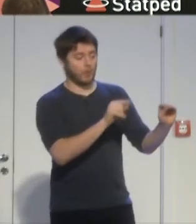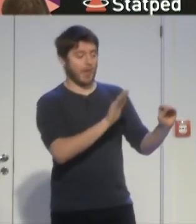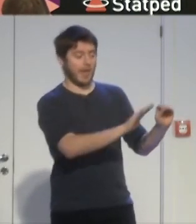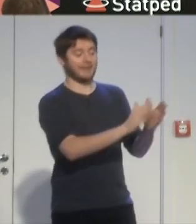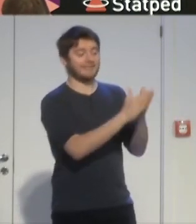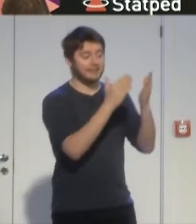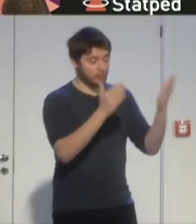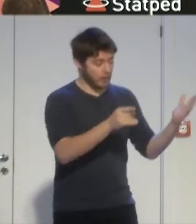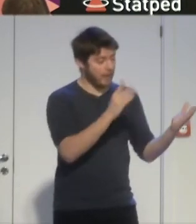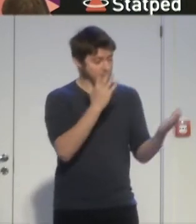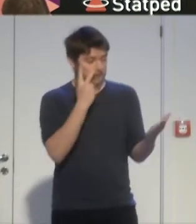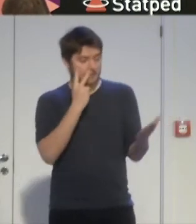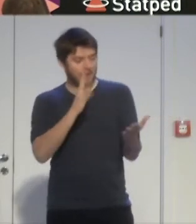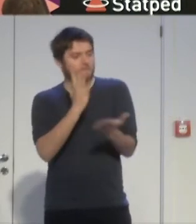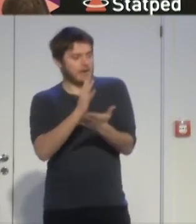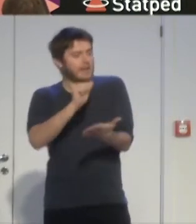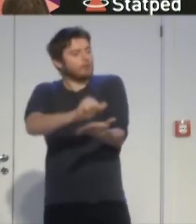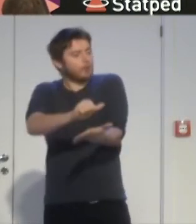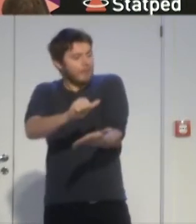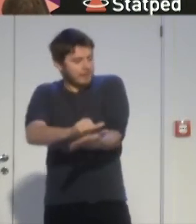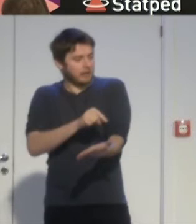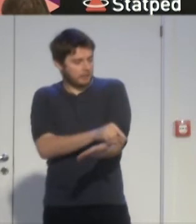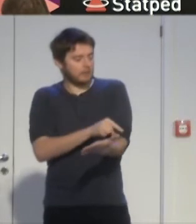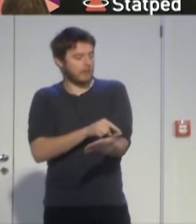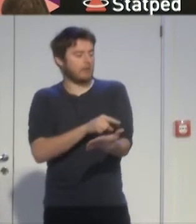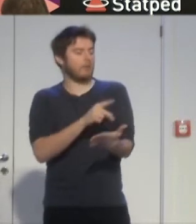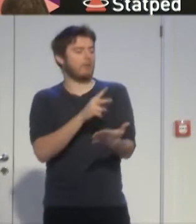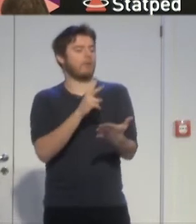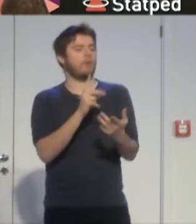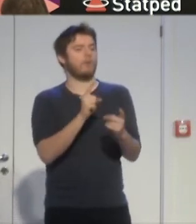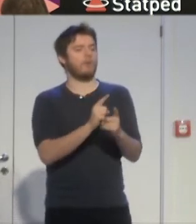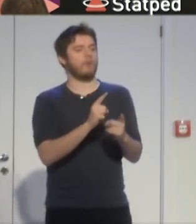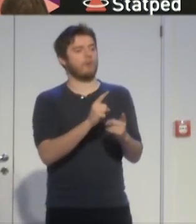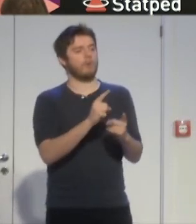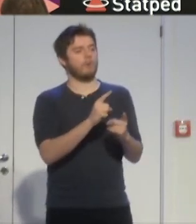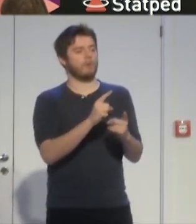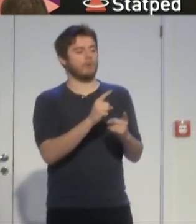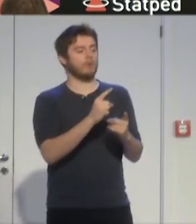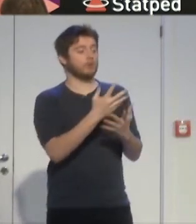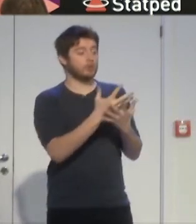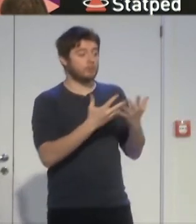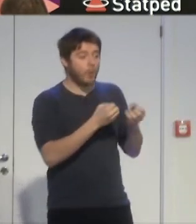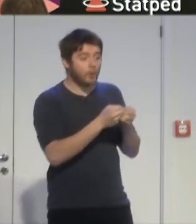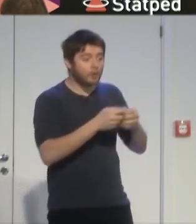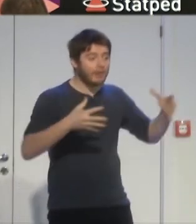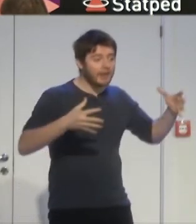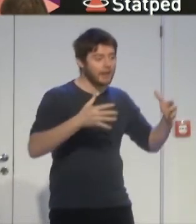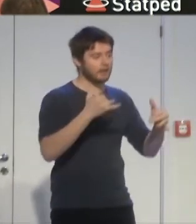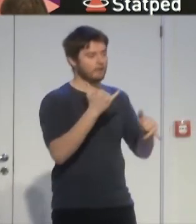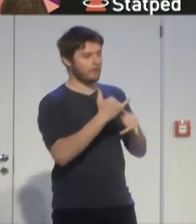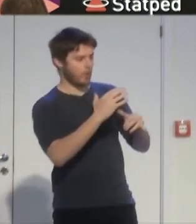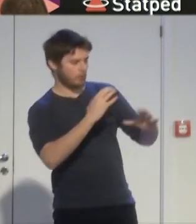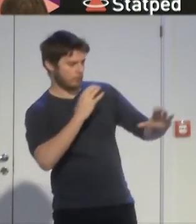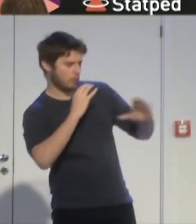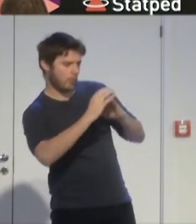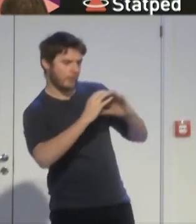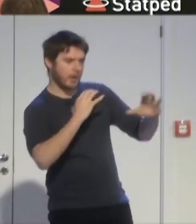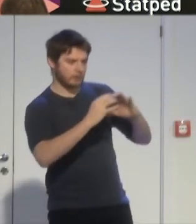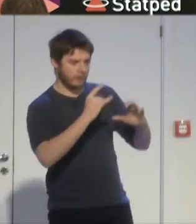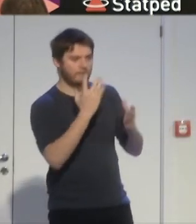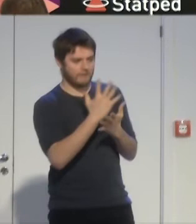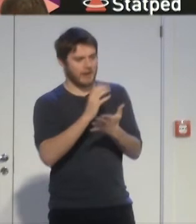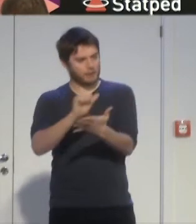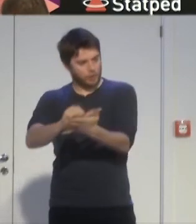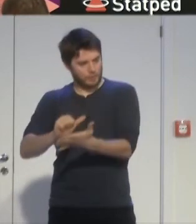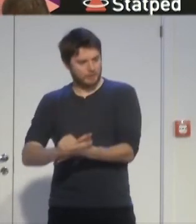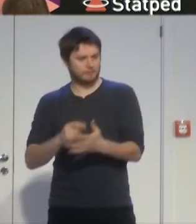has been documented, and also her language development, her communication development has been documented. It's different from